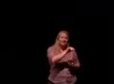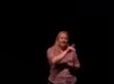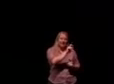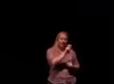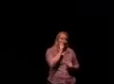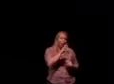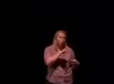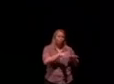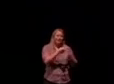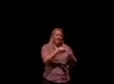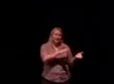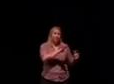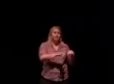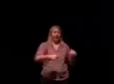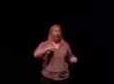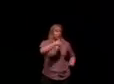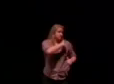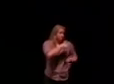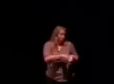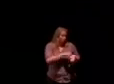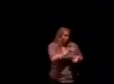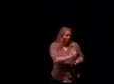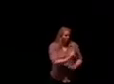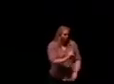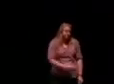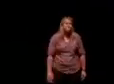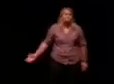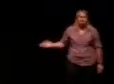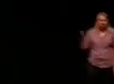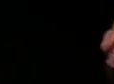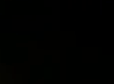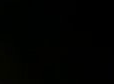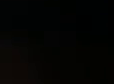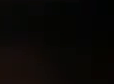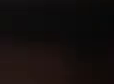Walking Dead by us. Thank you, guys. Thank you. you.